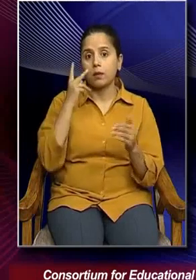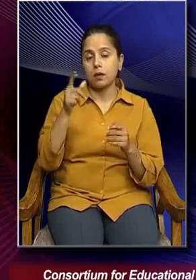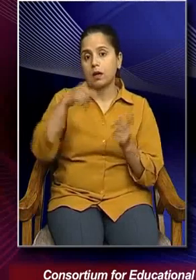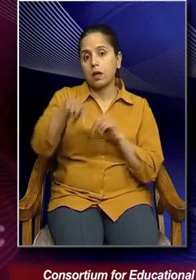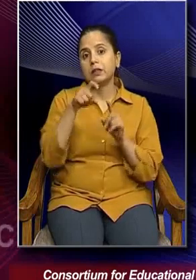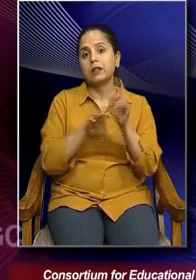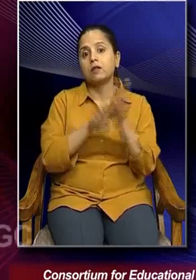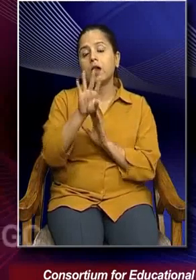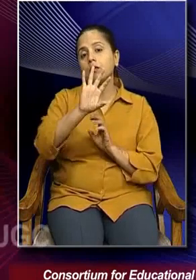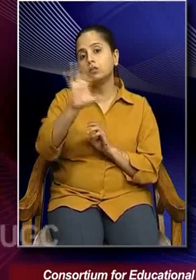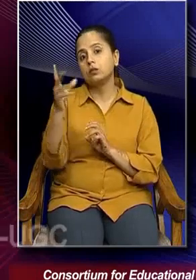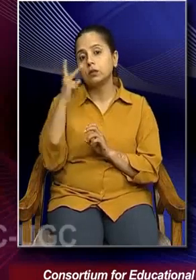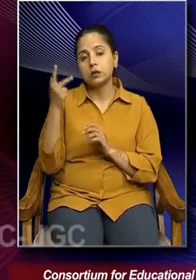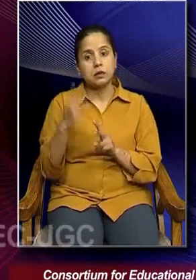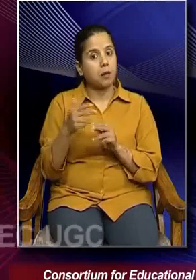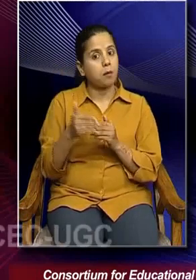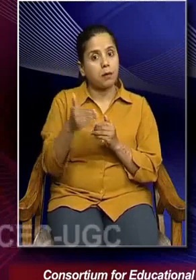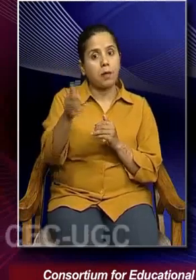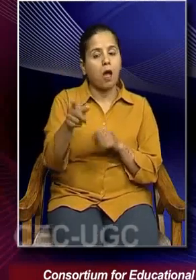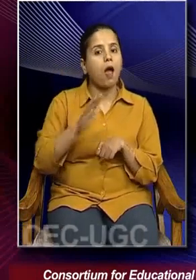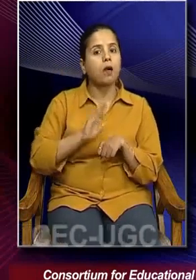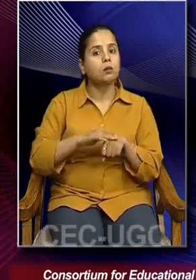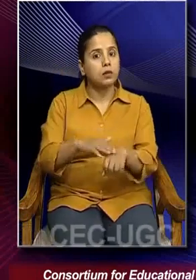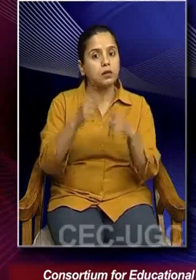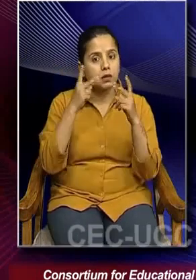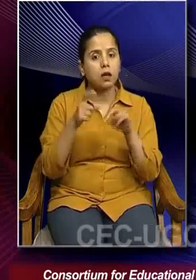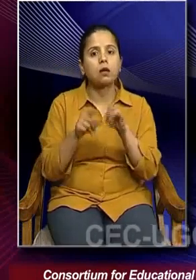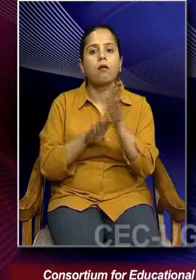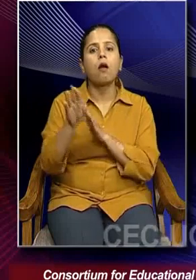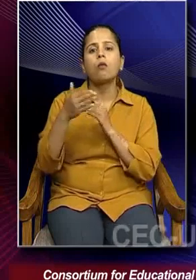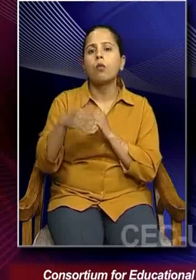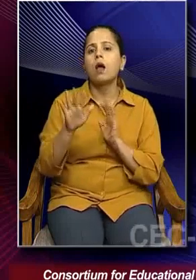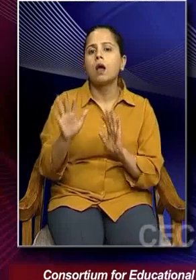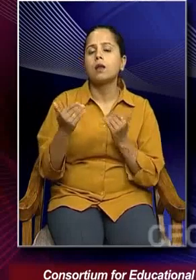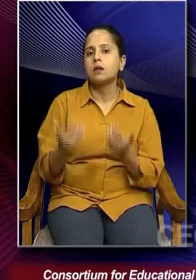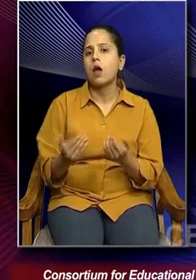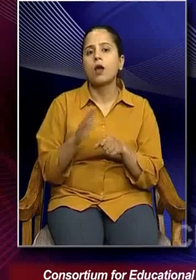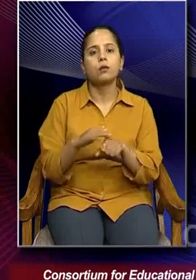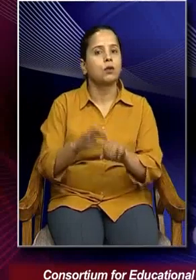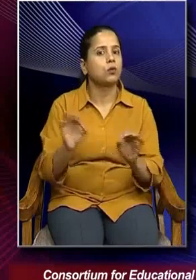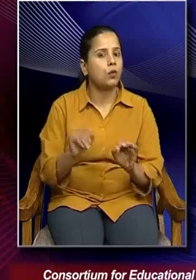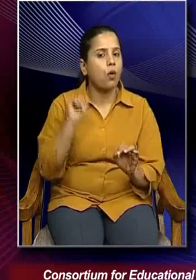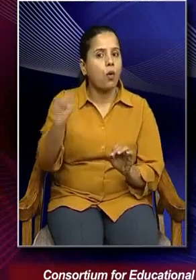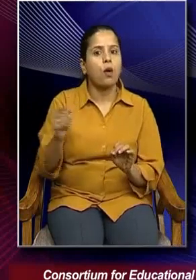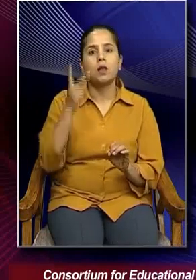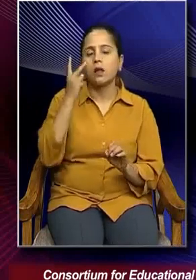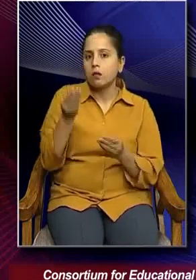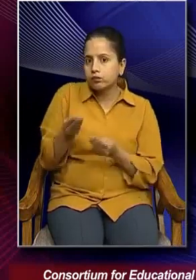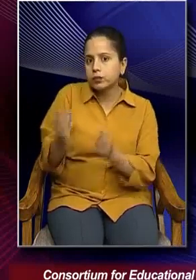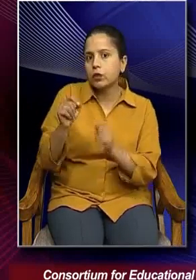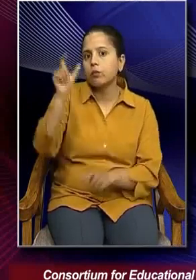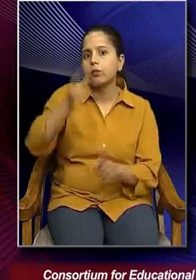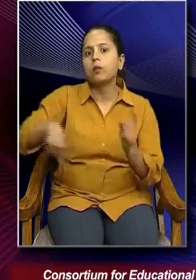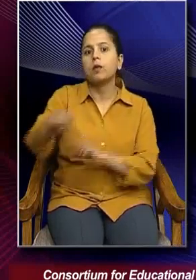developing nations who were yet to experience development, who were yet to feed their population, who were yet